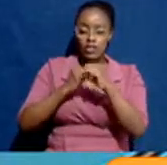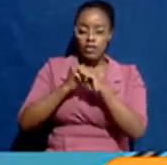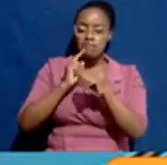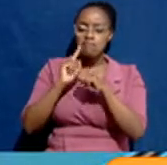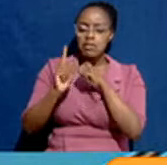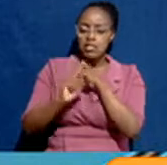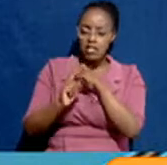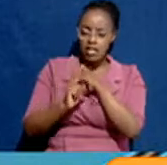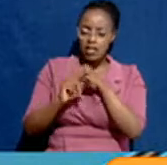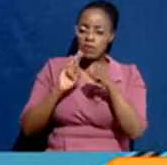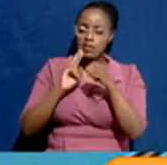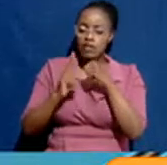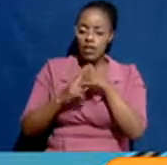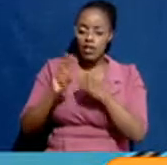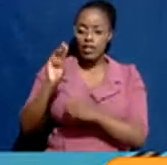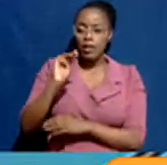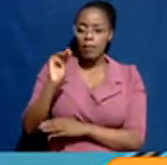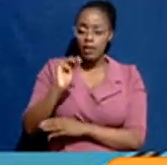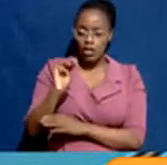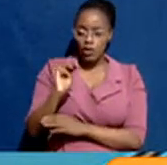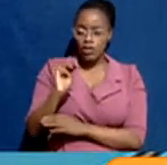600, 700 million.